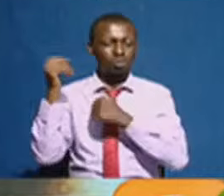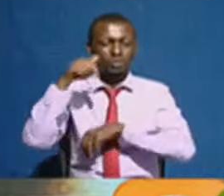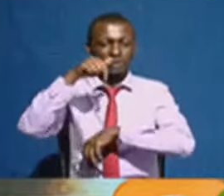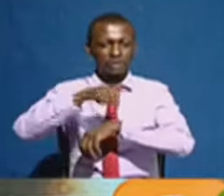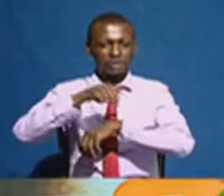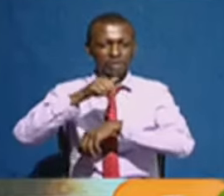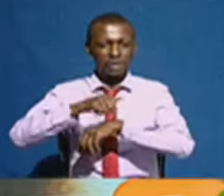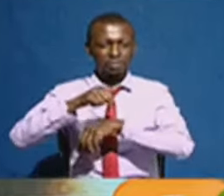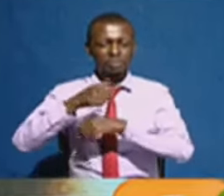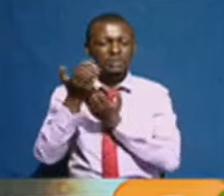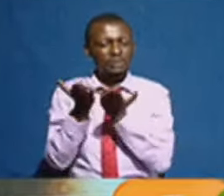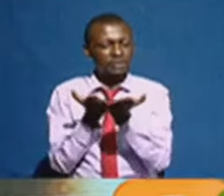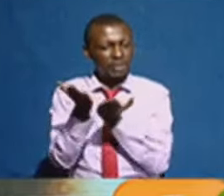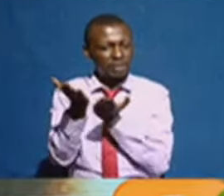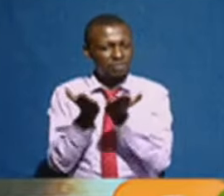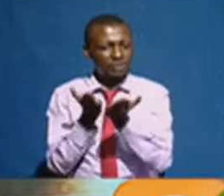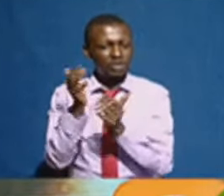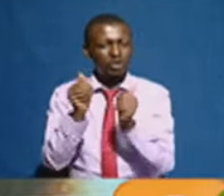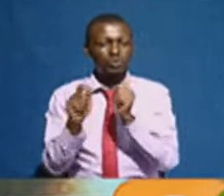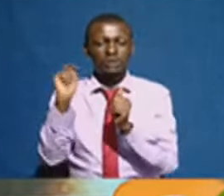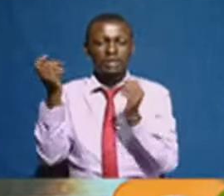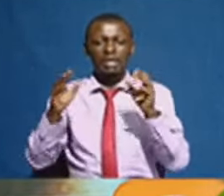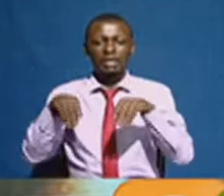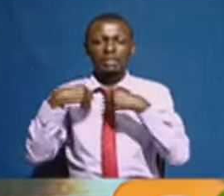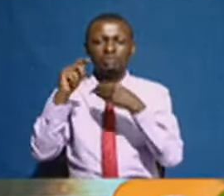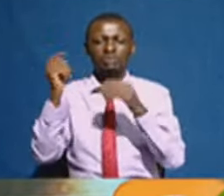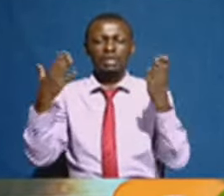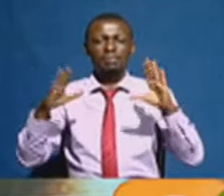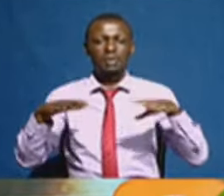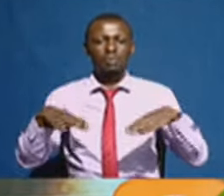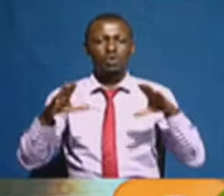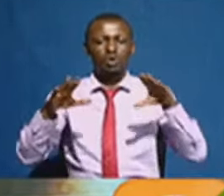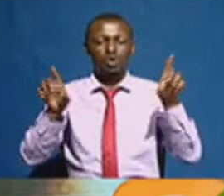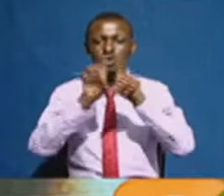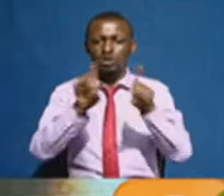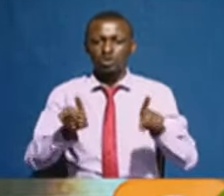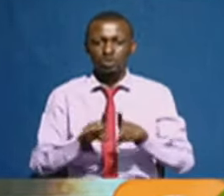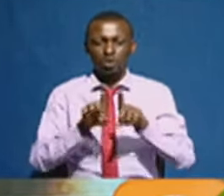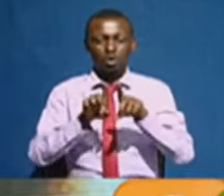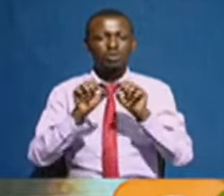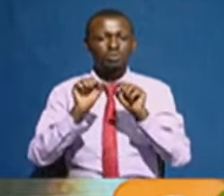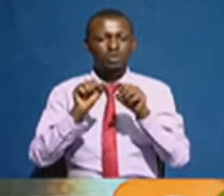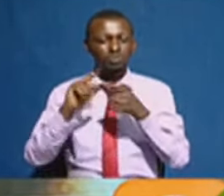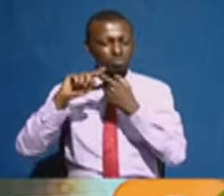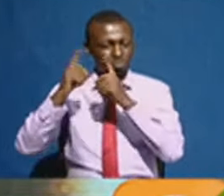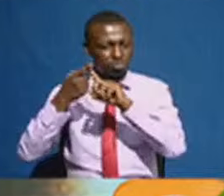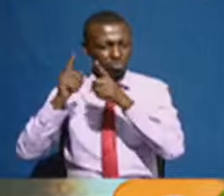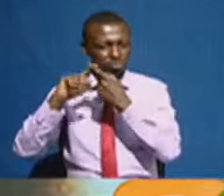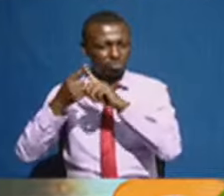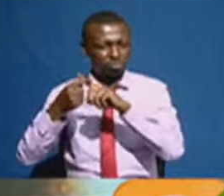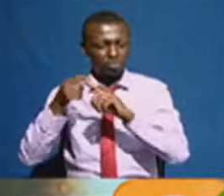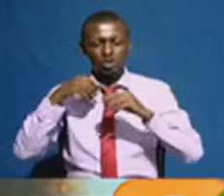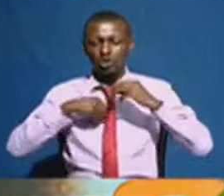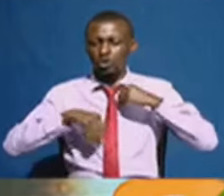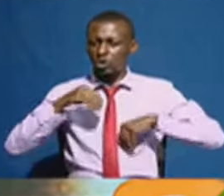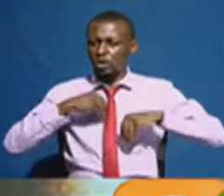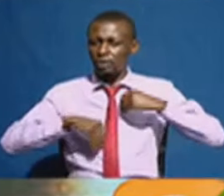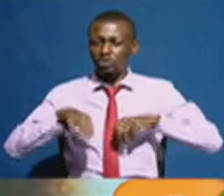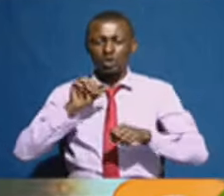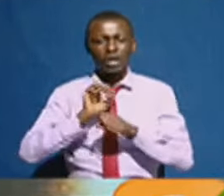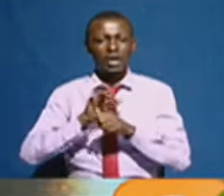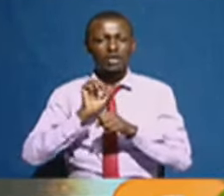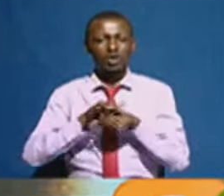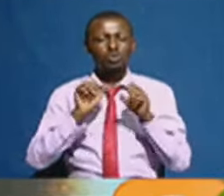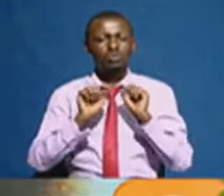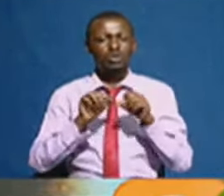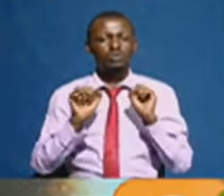that government renders to Kenyans. I hope there will be a session to reflect on the now more expensive corruption in accessing